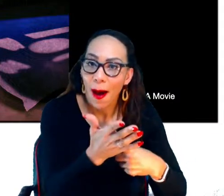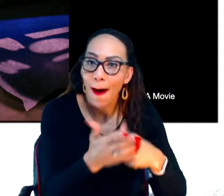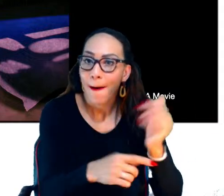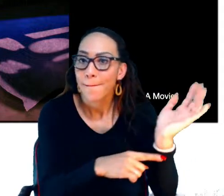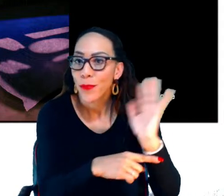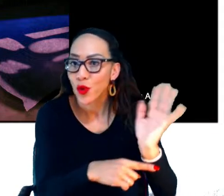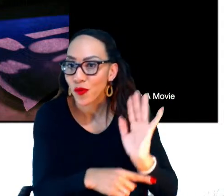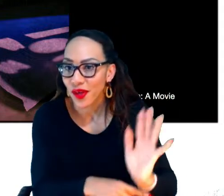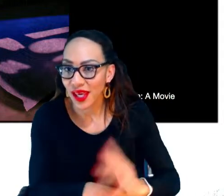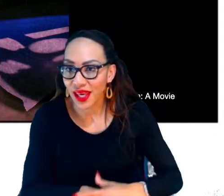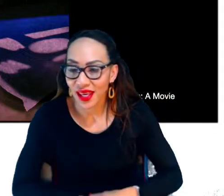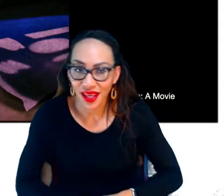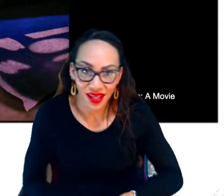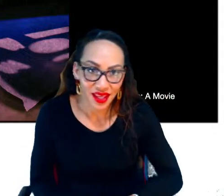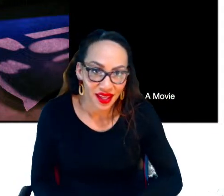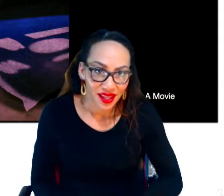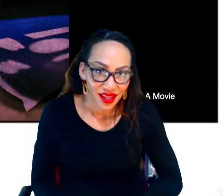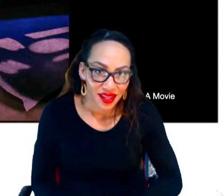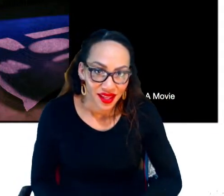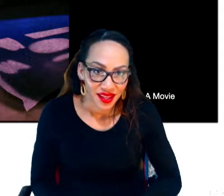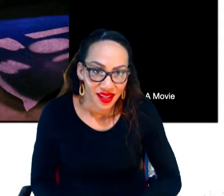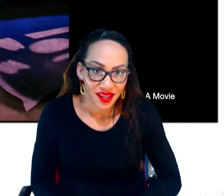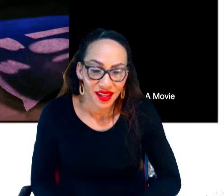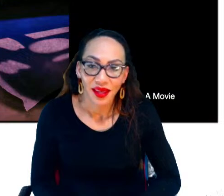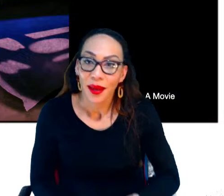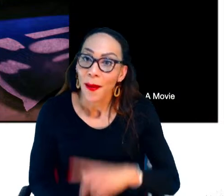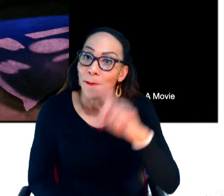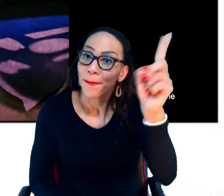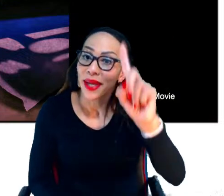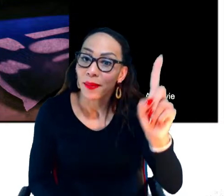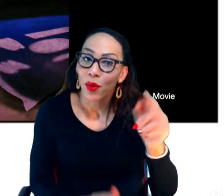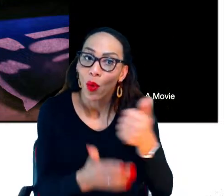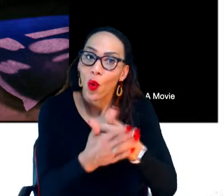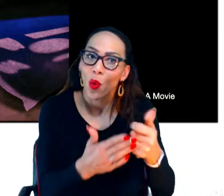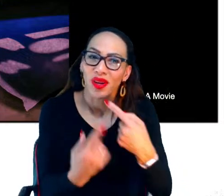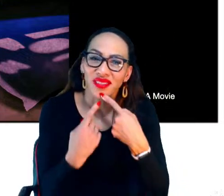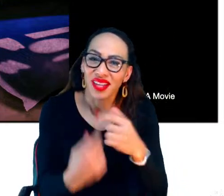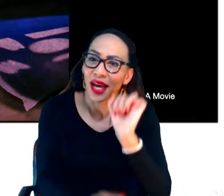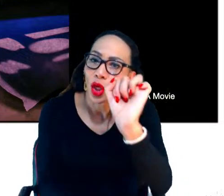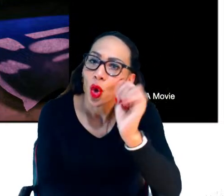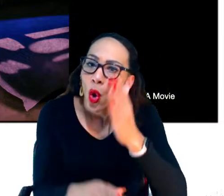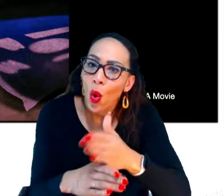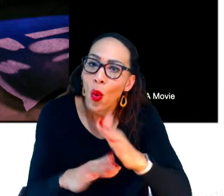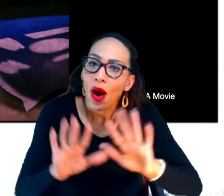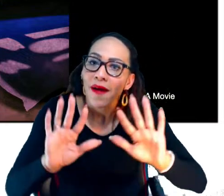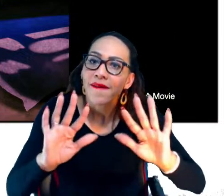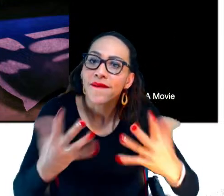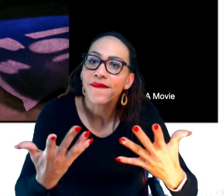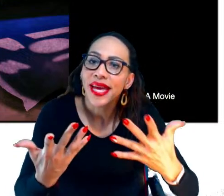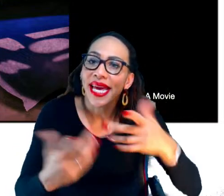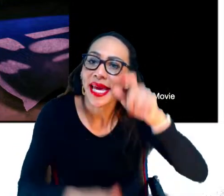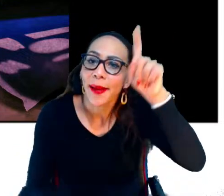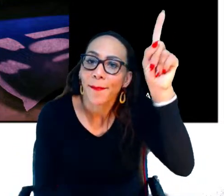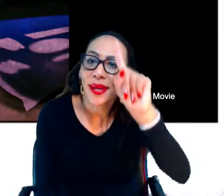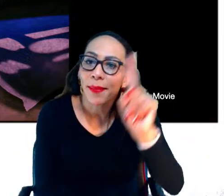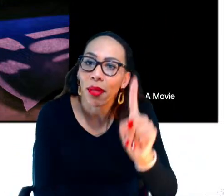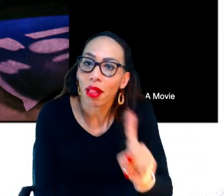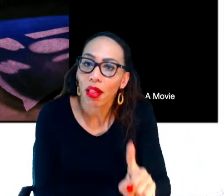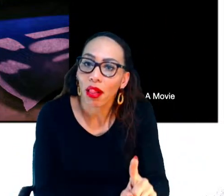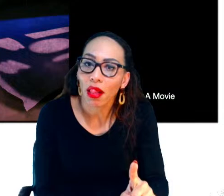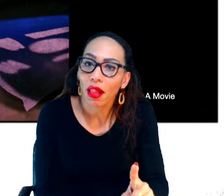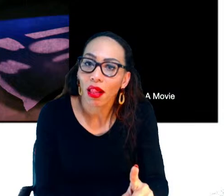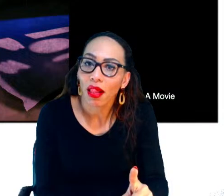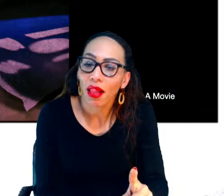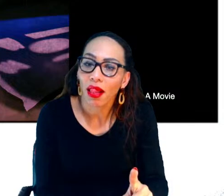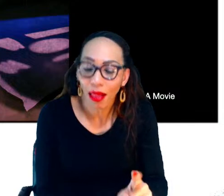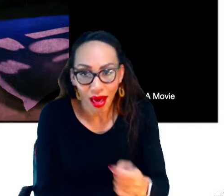work is that there's no people in them. So I quite like that in a way. I